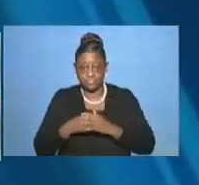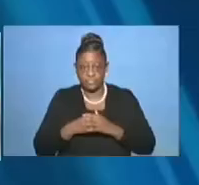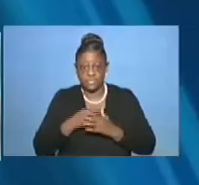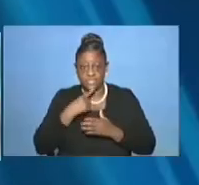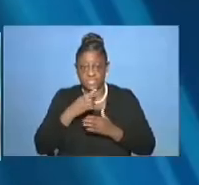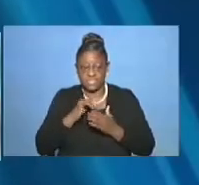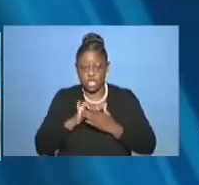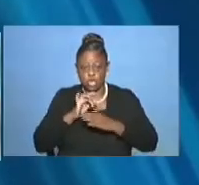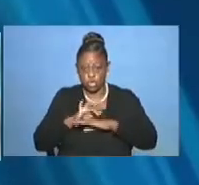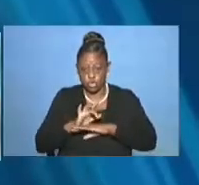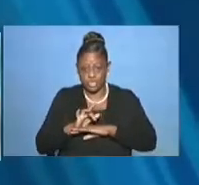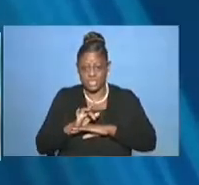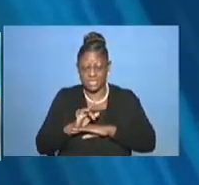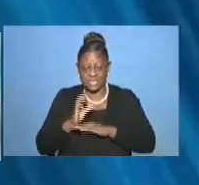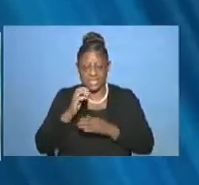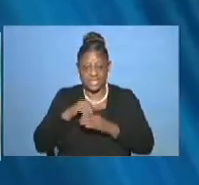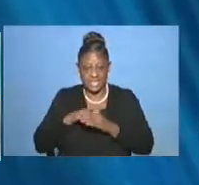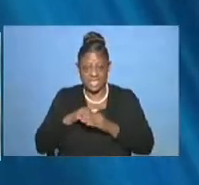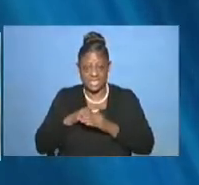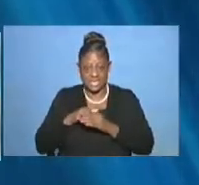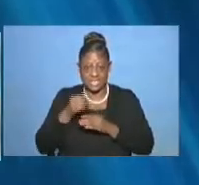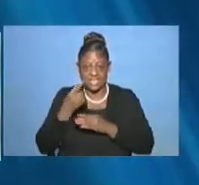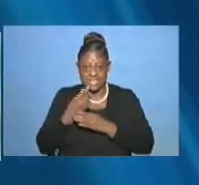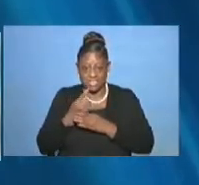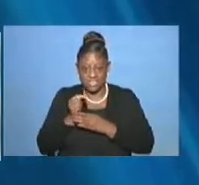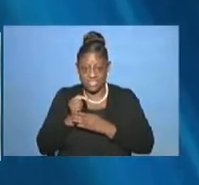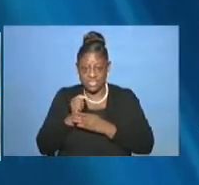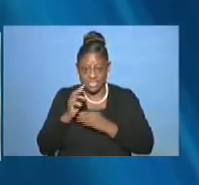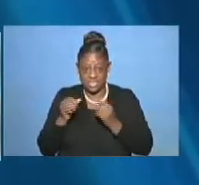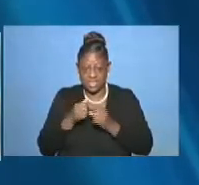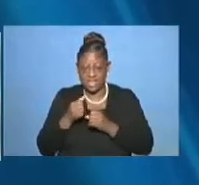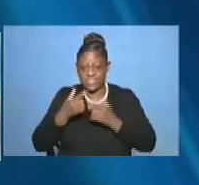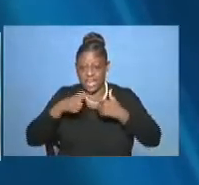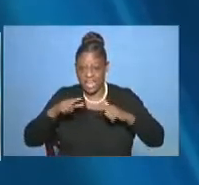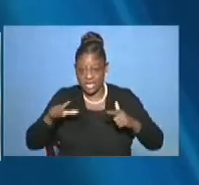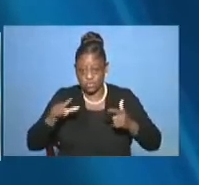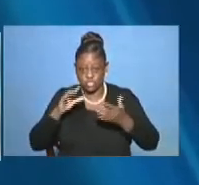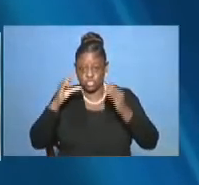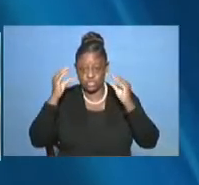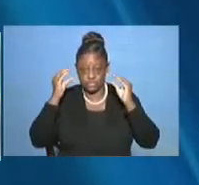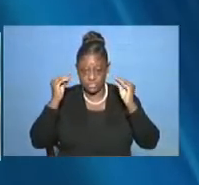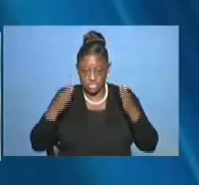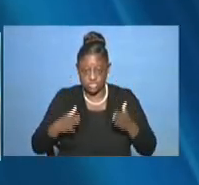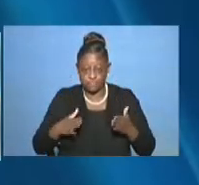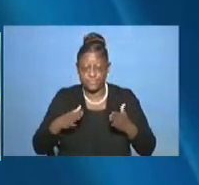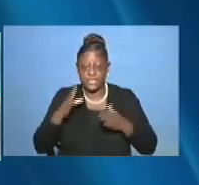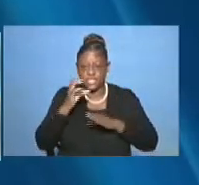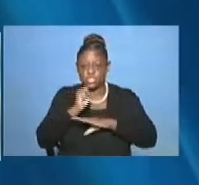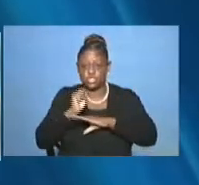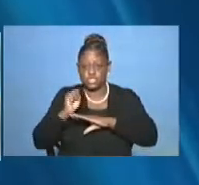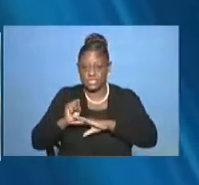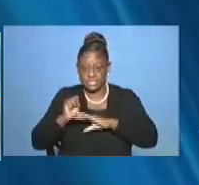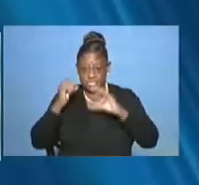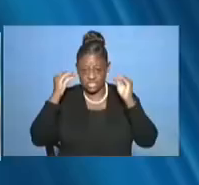the year, two of the teachers in Moores Island, that's the language arts teacher and the social studies teacher, they